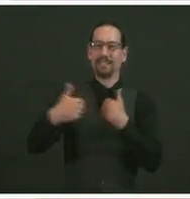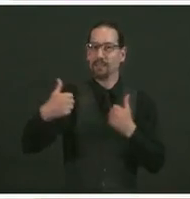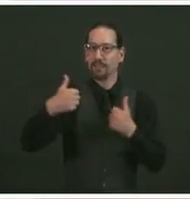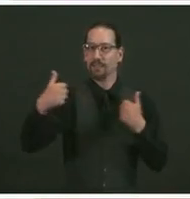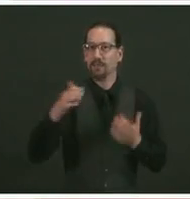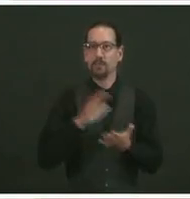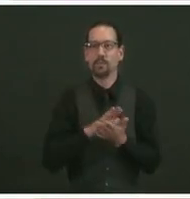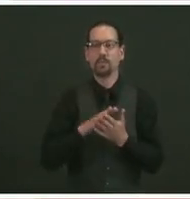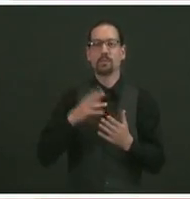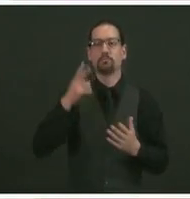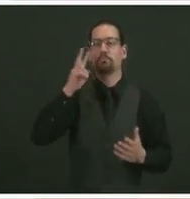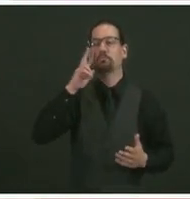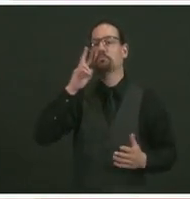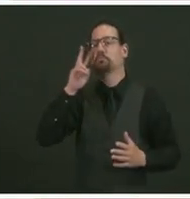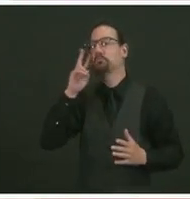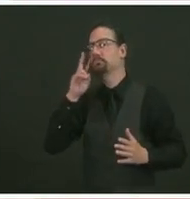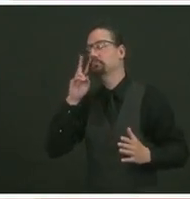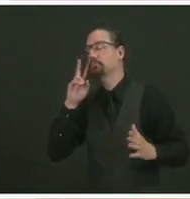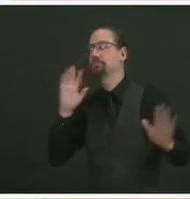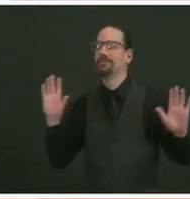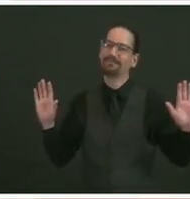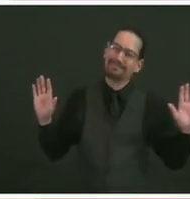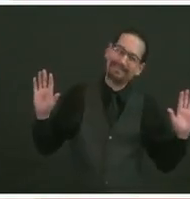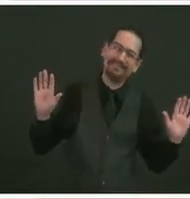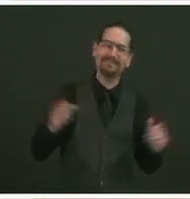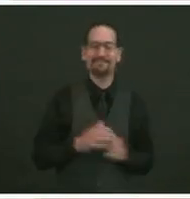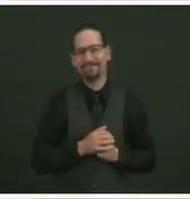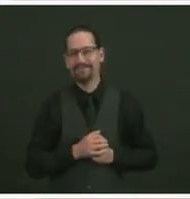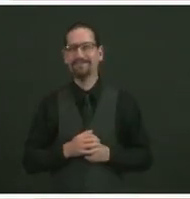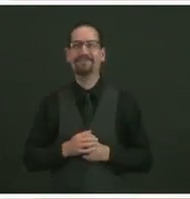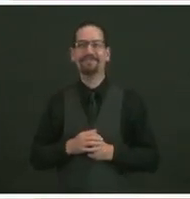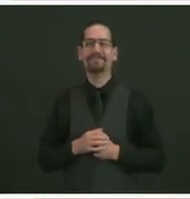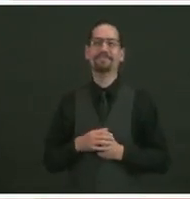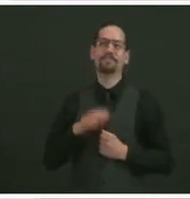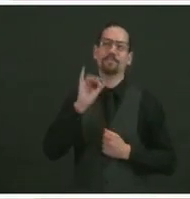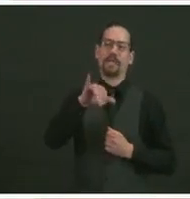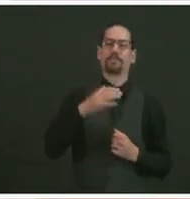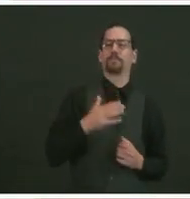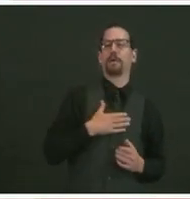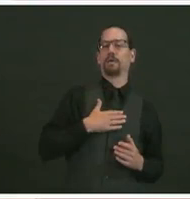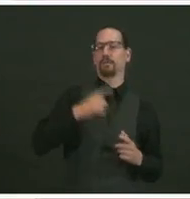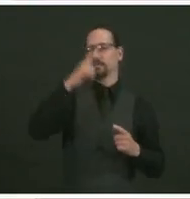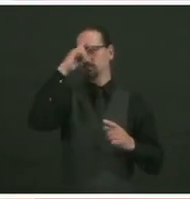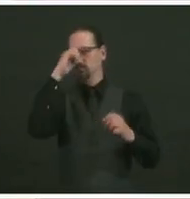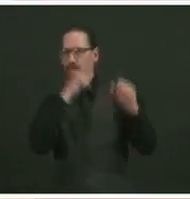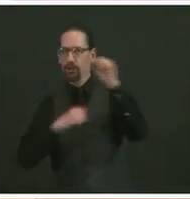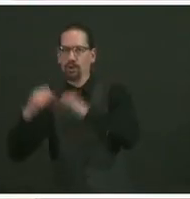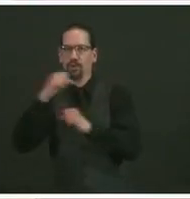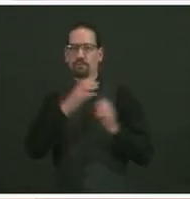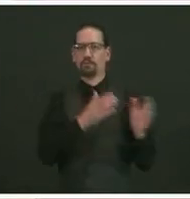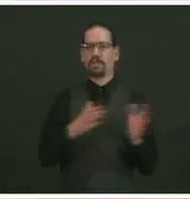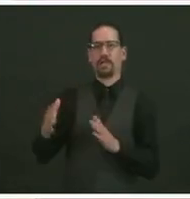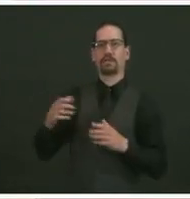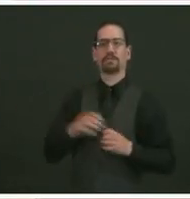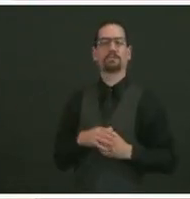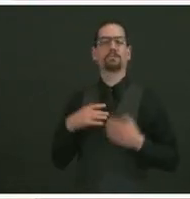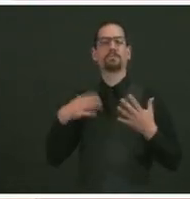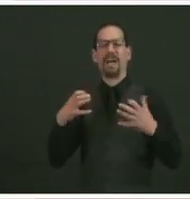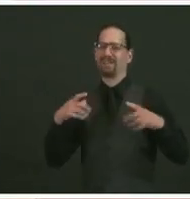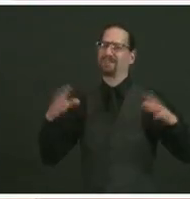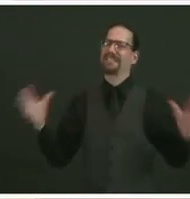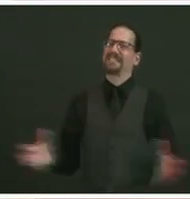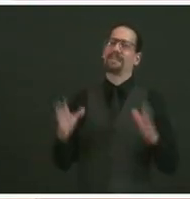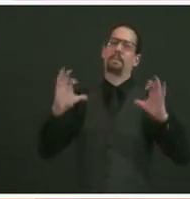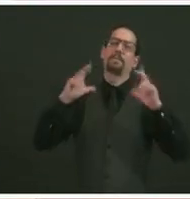just pop to distance learning? So, it is my strong desire to get these kids back to school. Obviously, we have to do